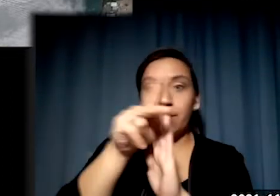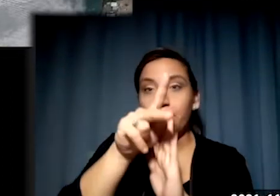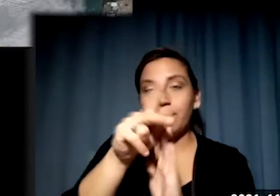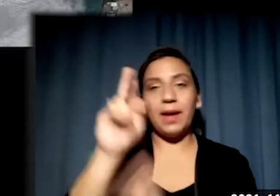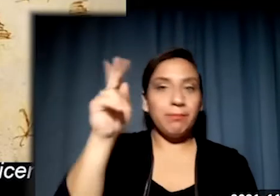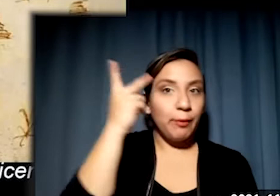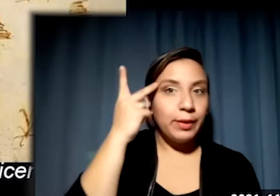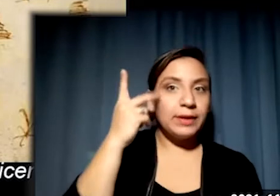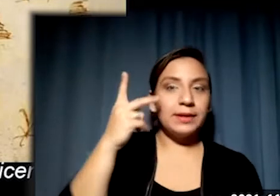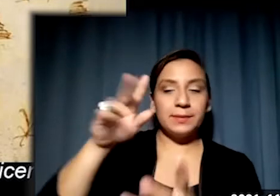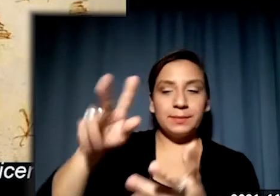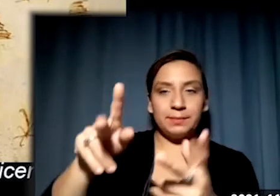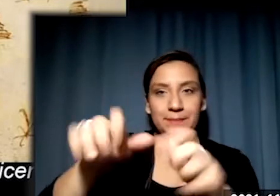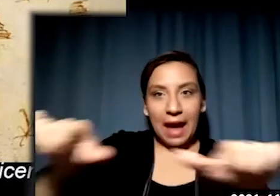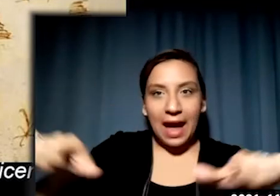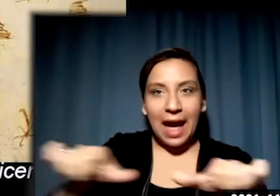world.